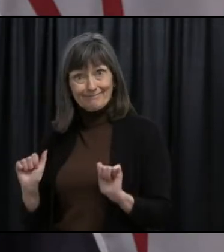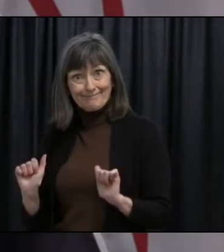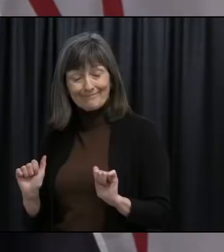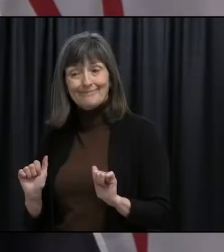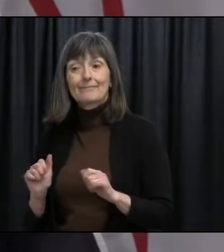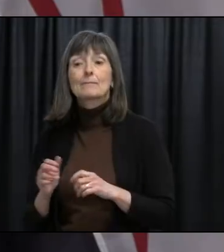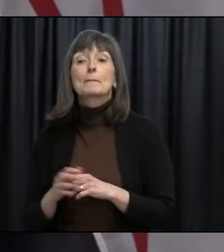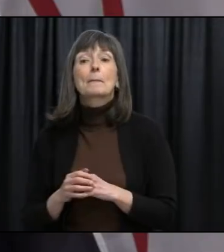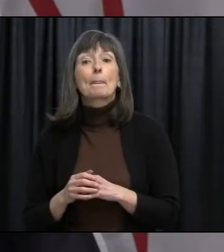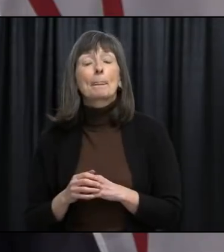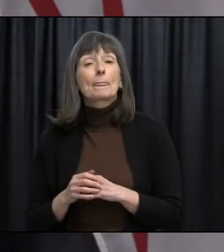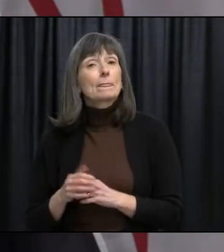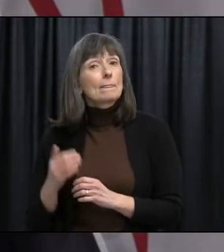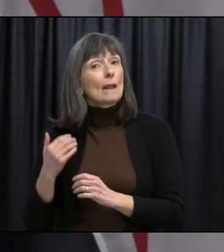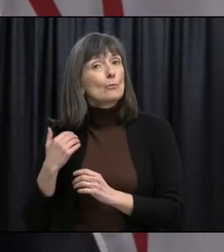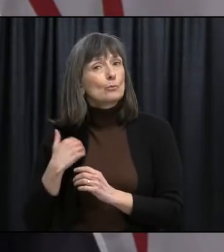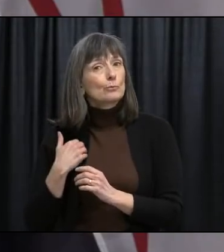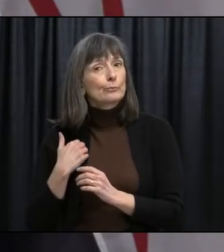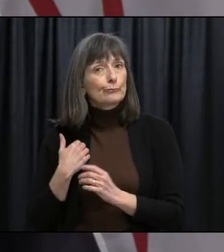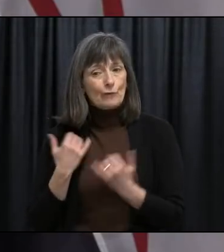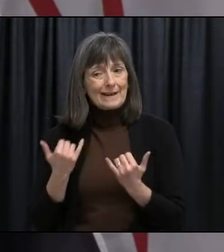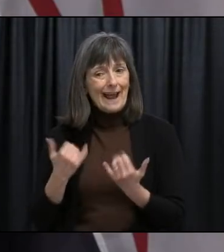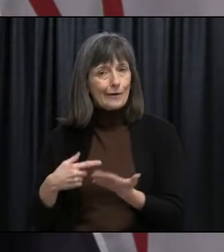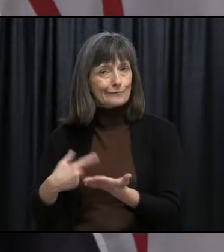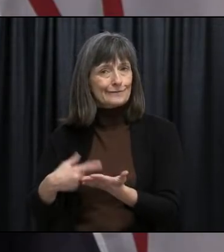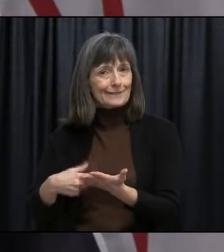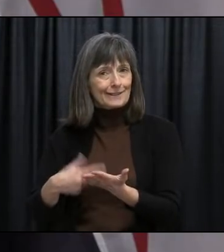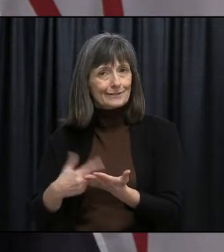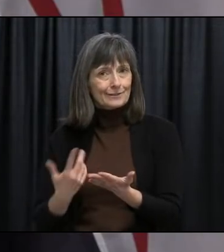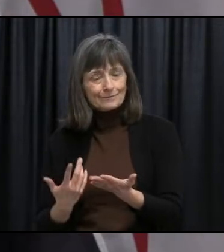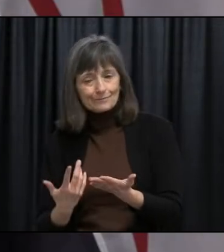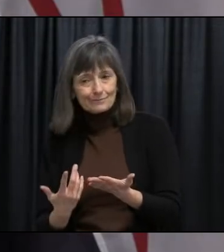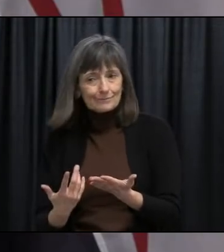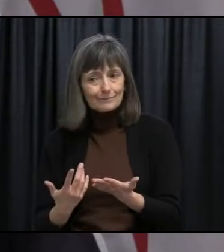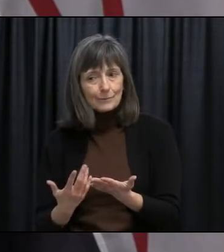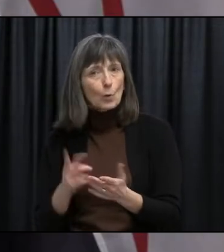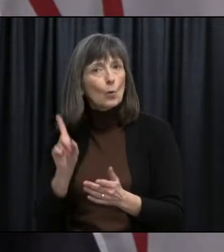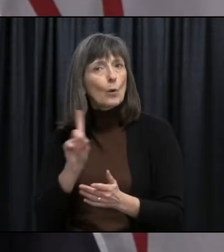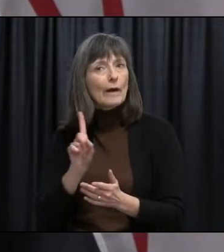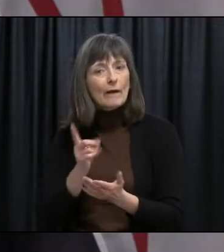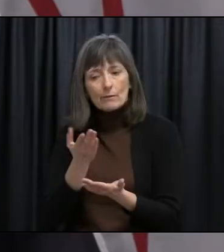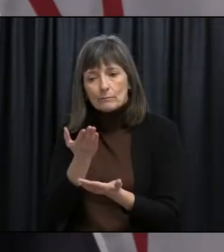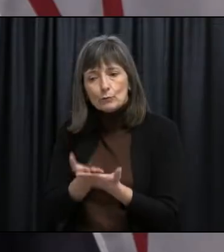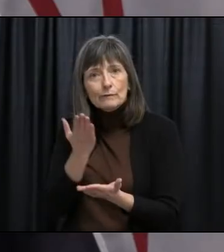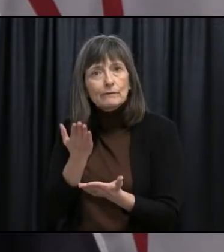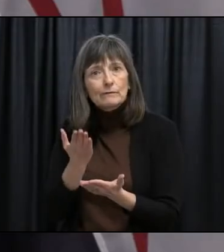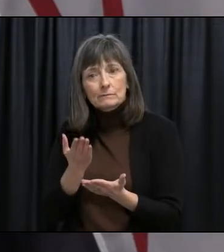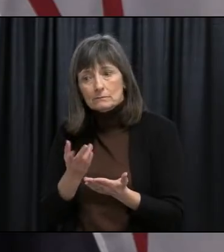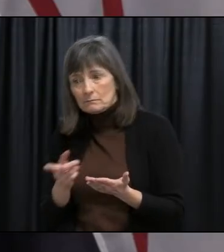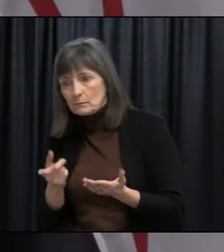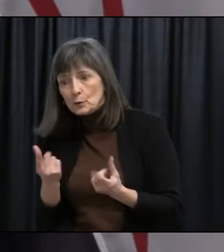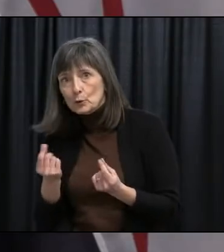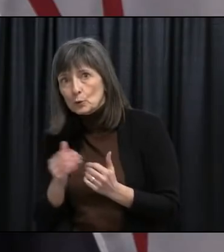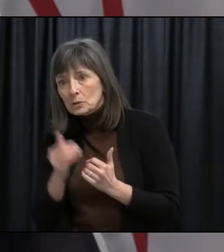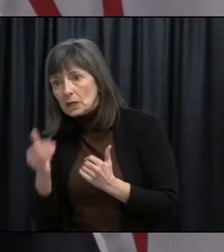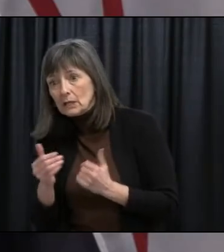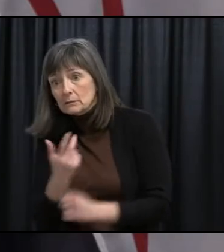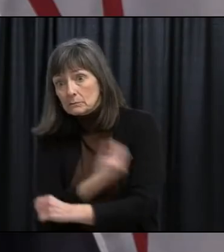at that very question now to see is there any evidence to determine what is the best